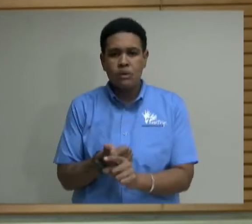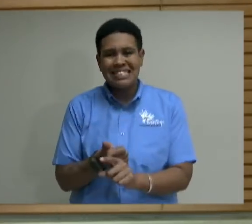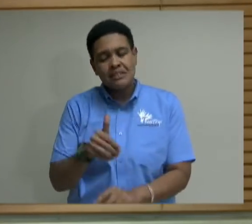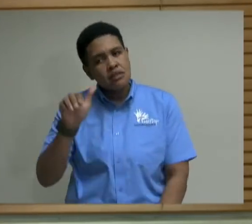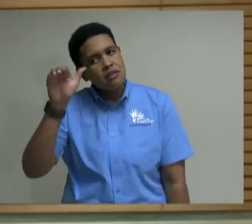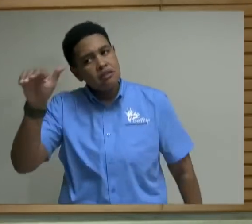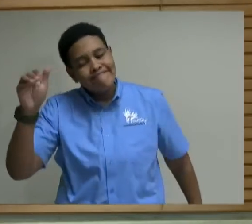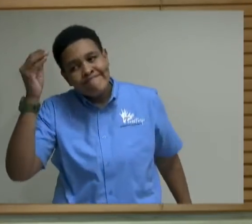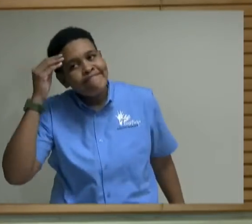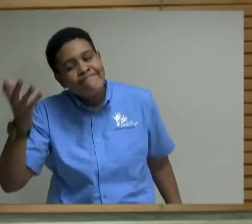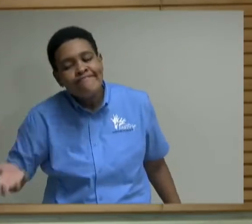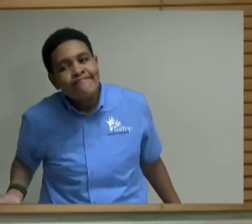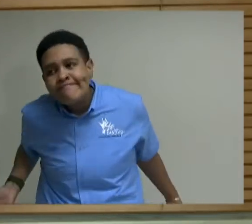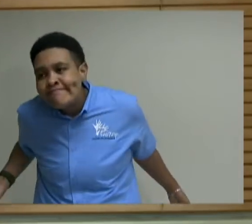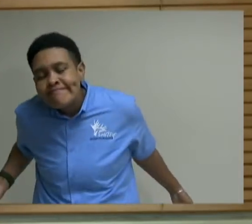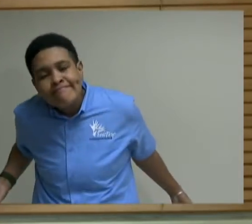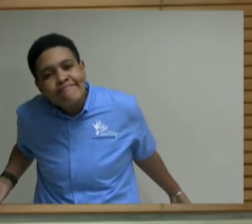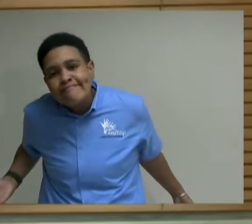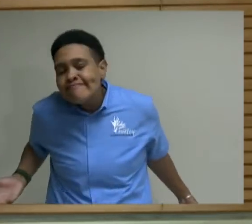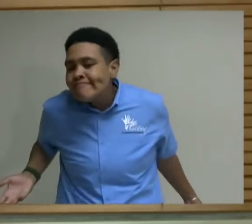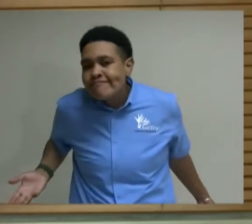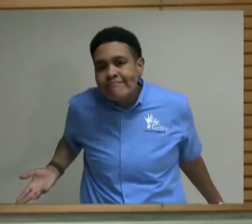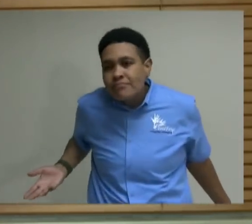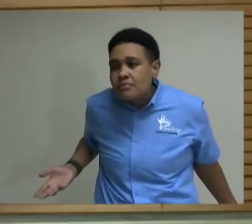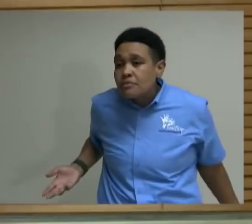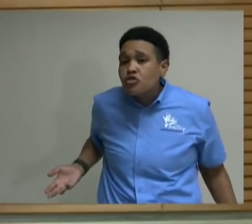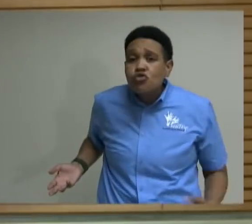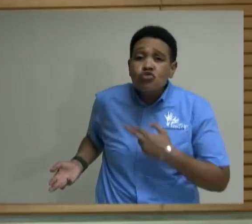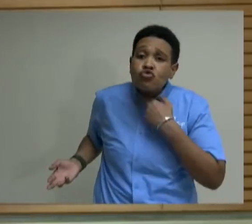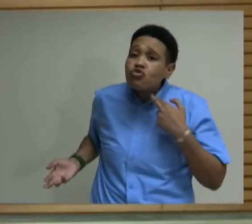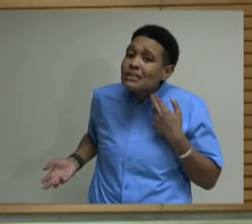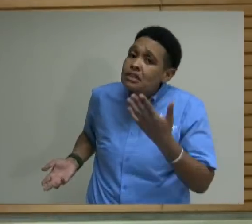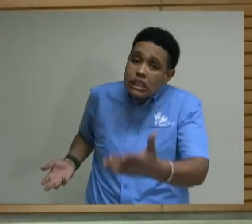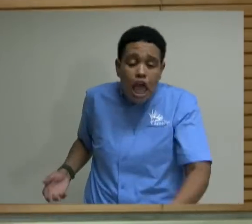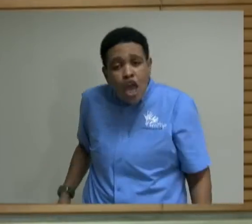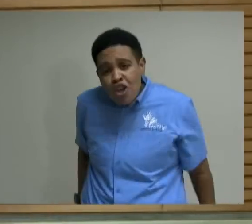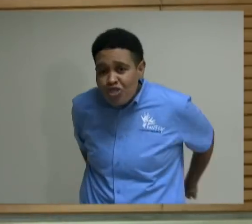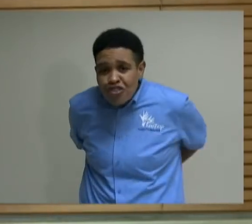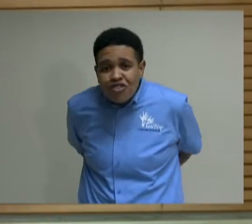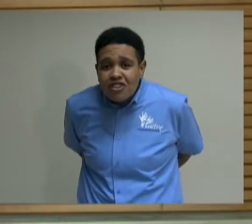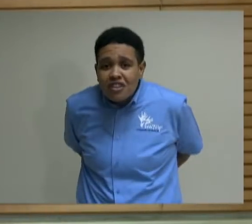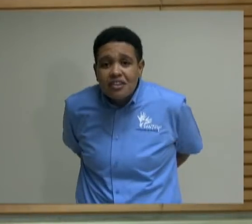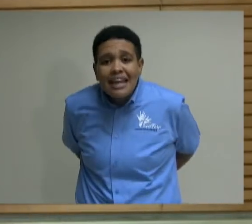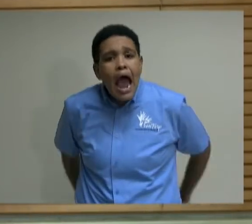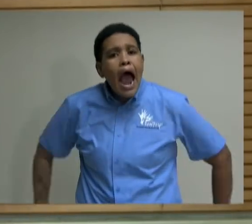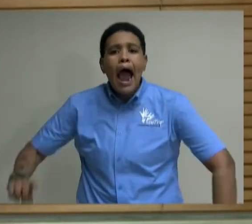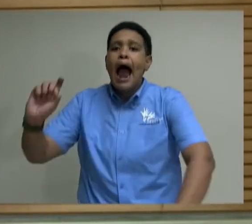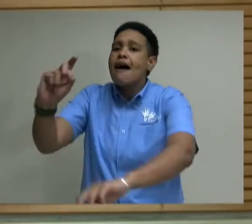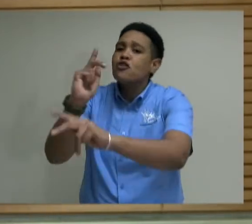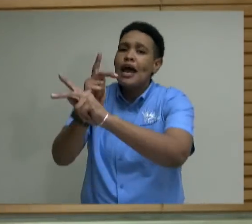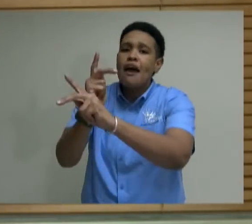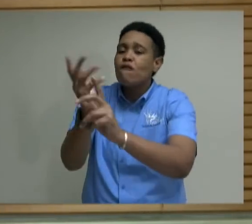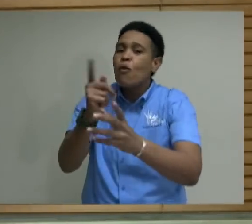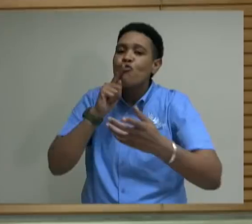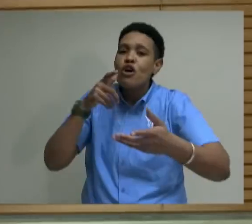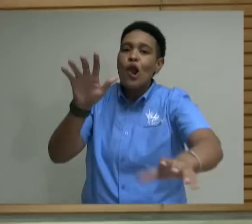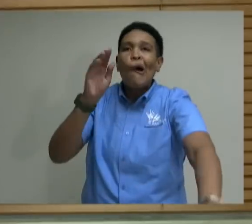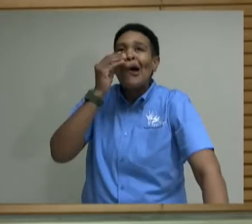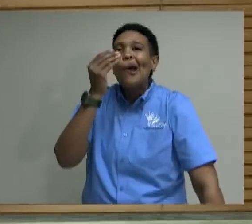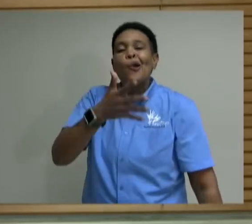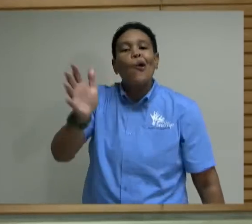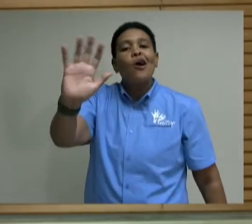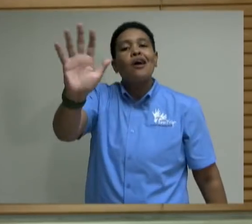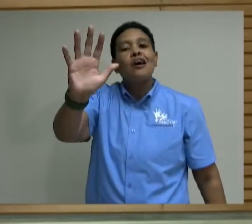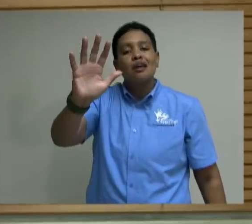remind the public that, we are at risk and we have to be careful of what we allow and ignore. So